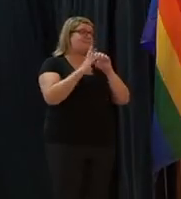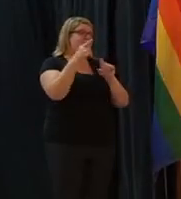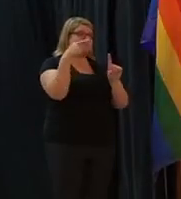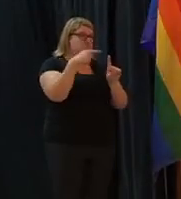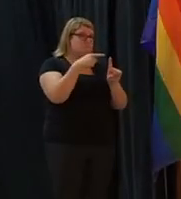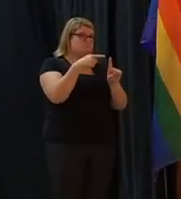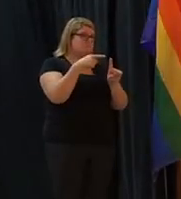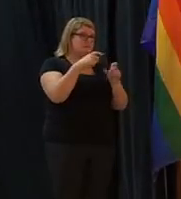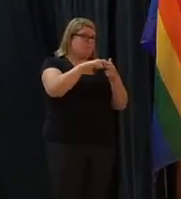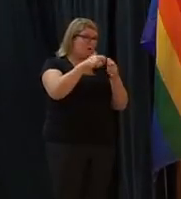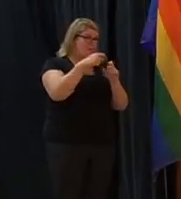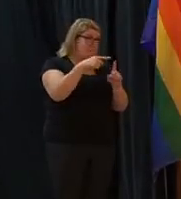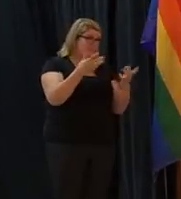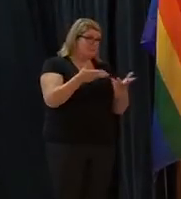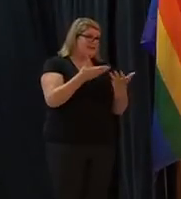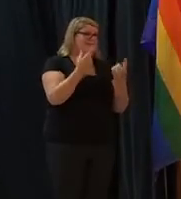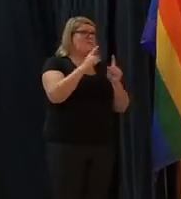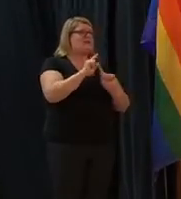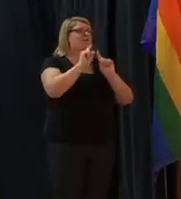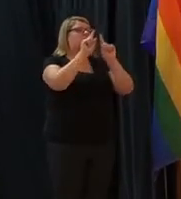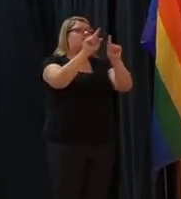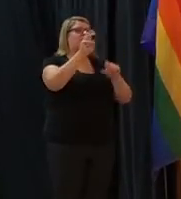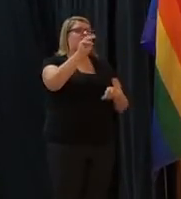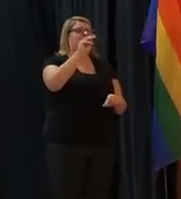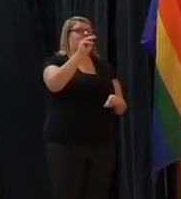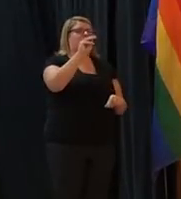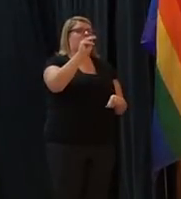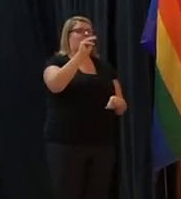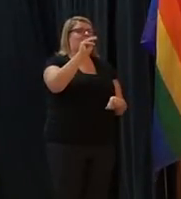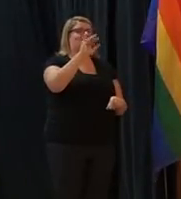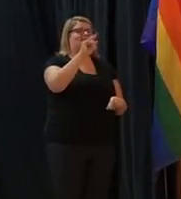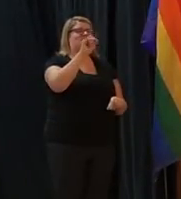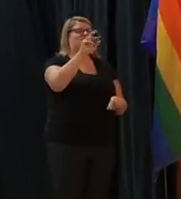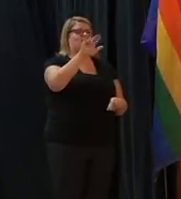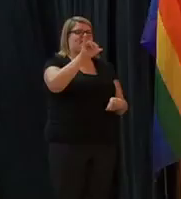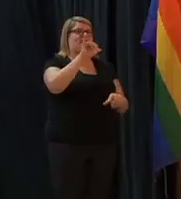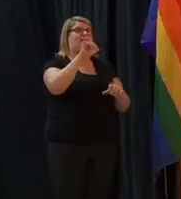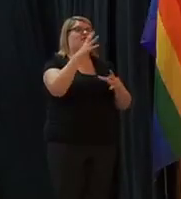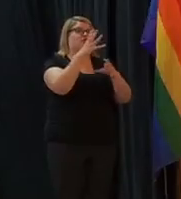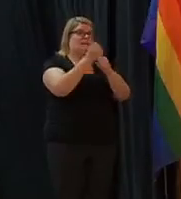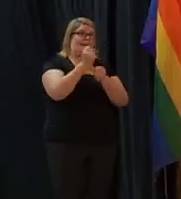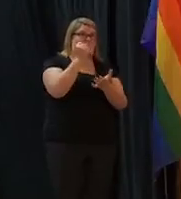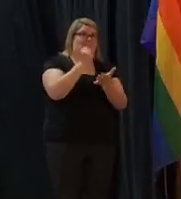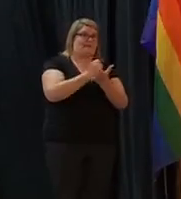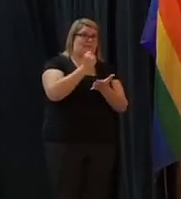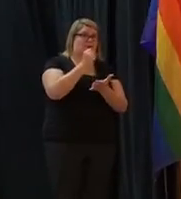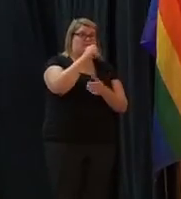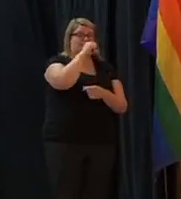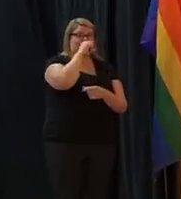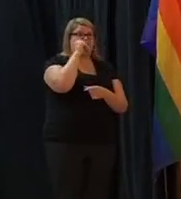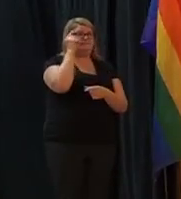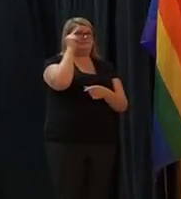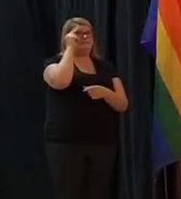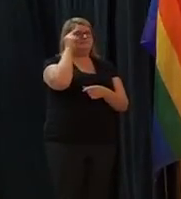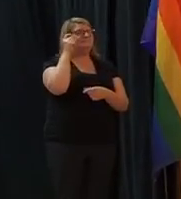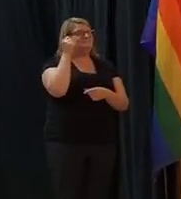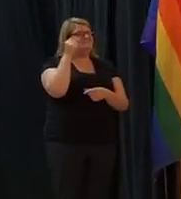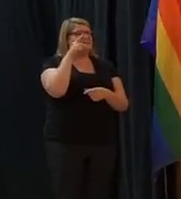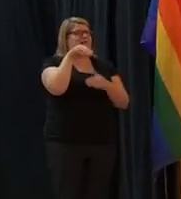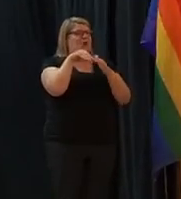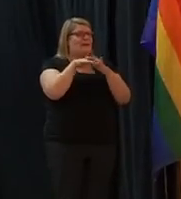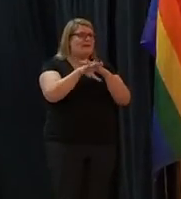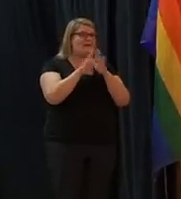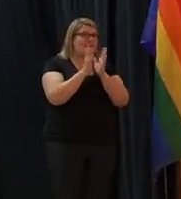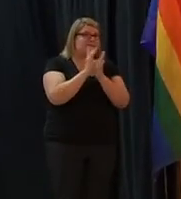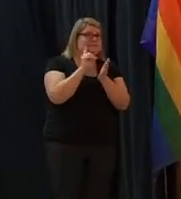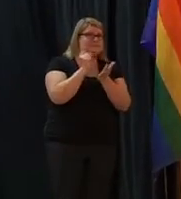is because when they go to this ministry to go to have their passport issued, they are actually faced with a lot of